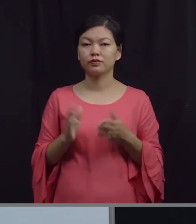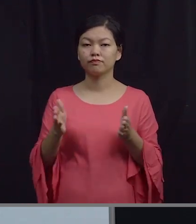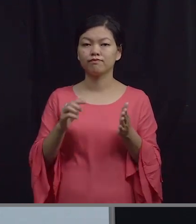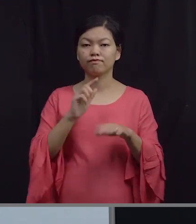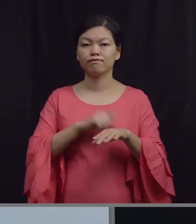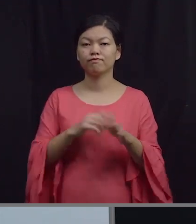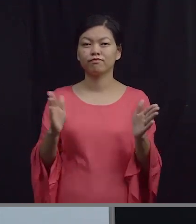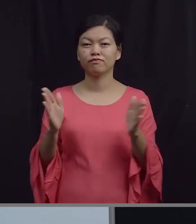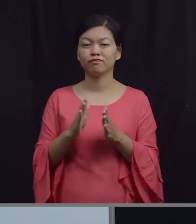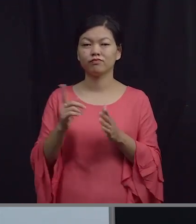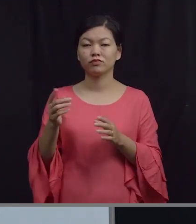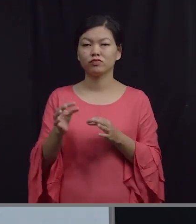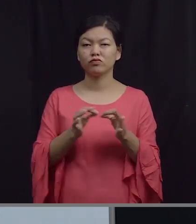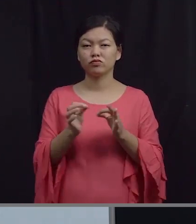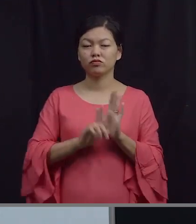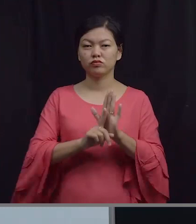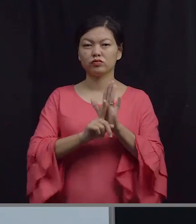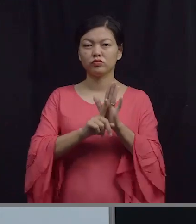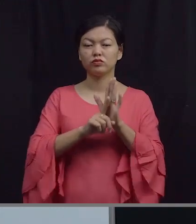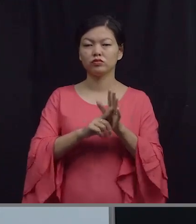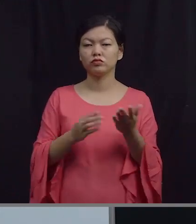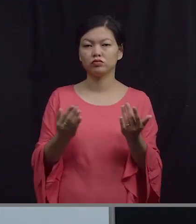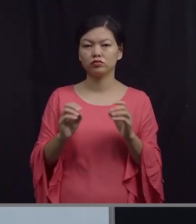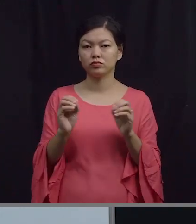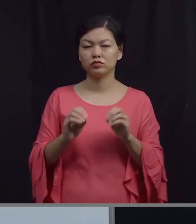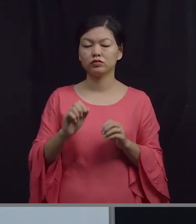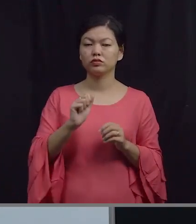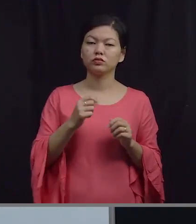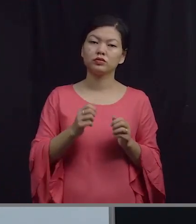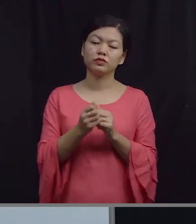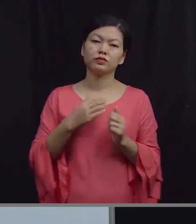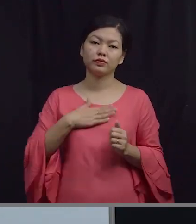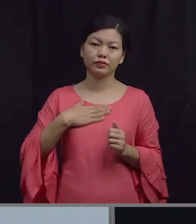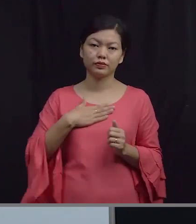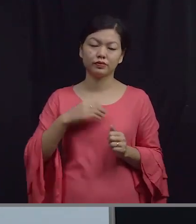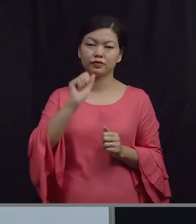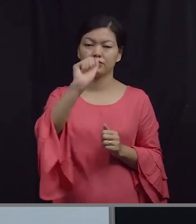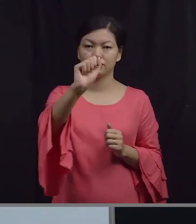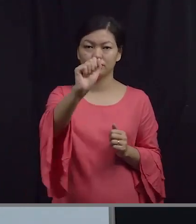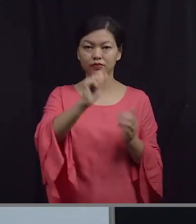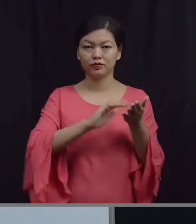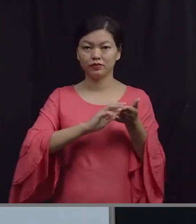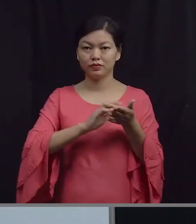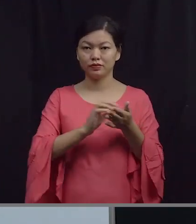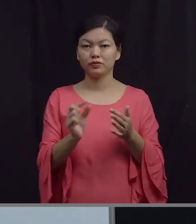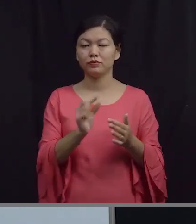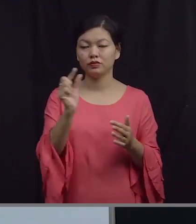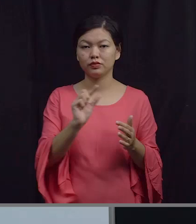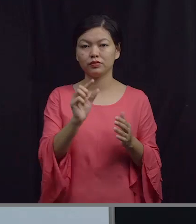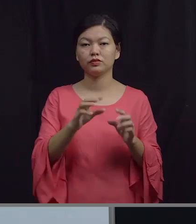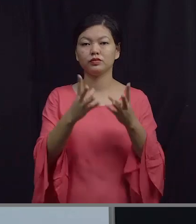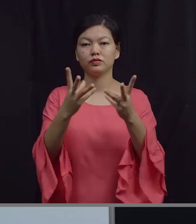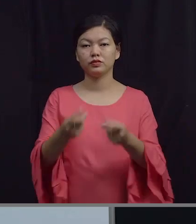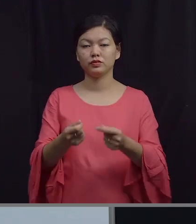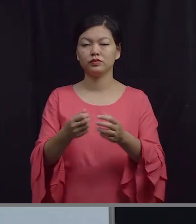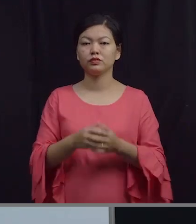time, dear students, so I can't do the calculation and all, so you please adjust with that. You try to calculate this, you just how to do it. So